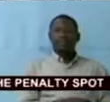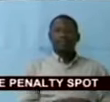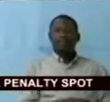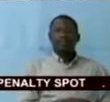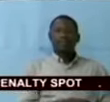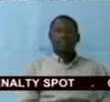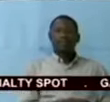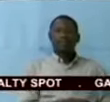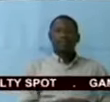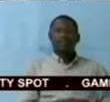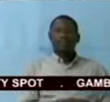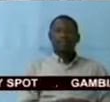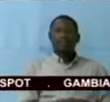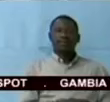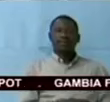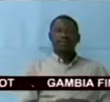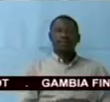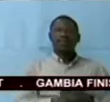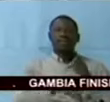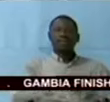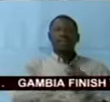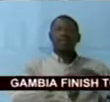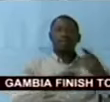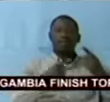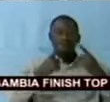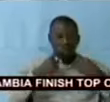Judgment was scheduled for 10 a.m.